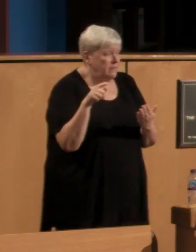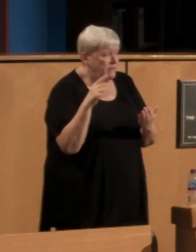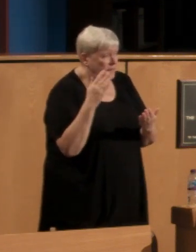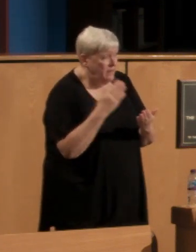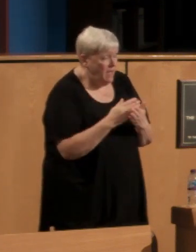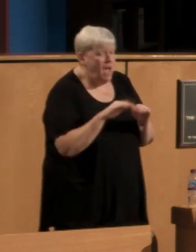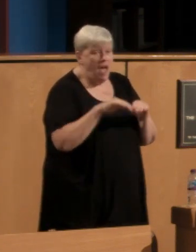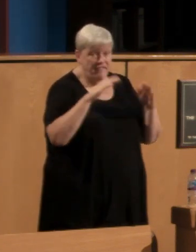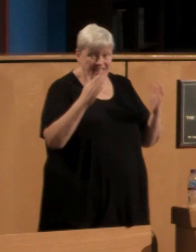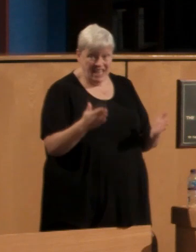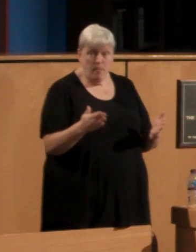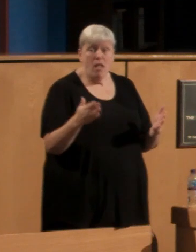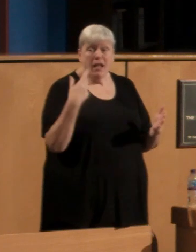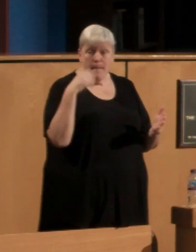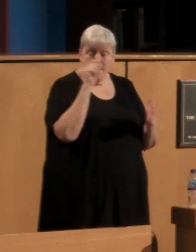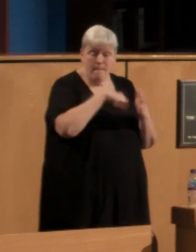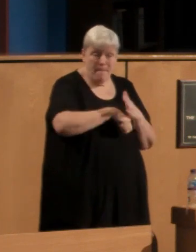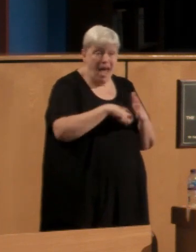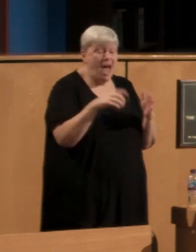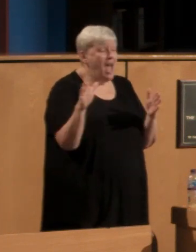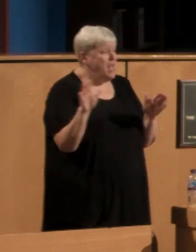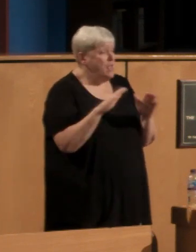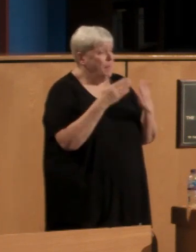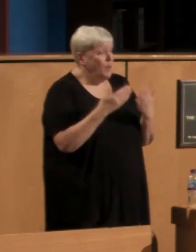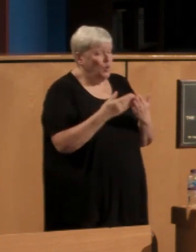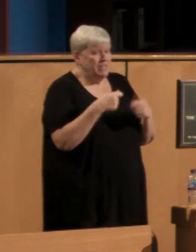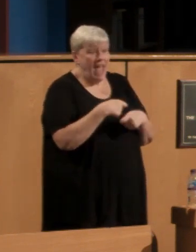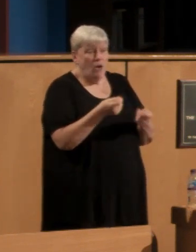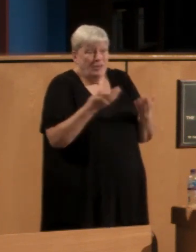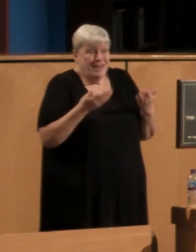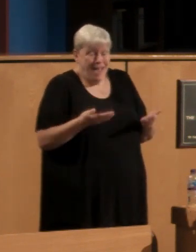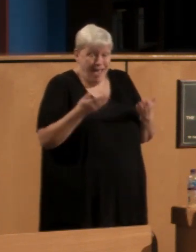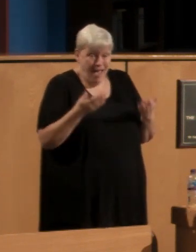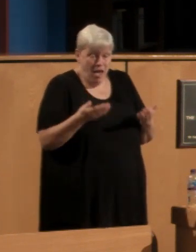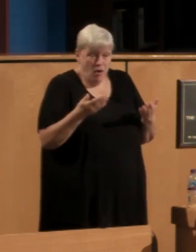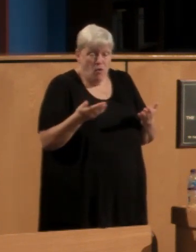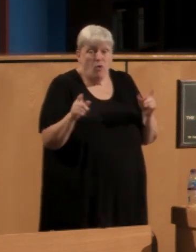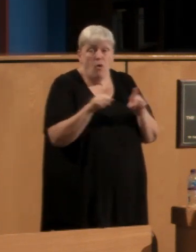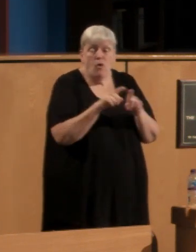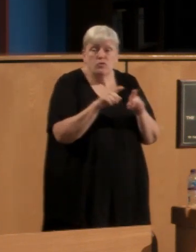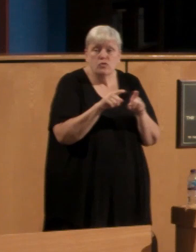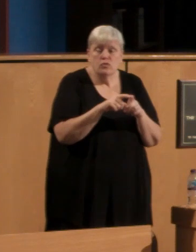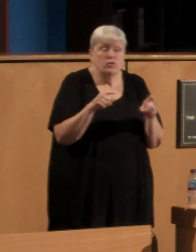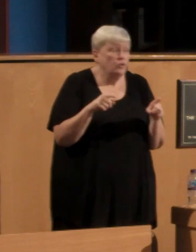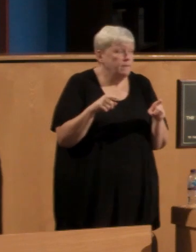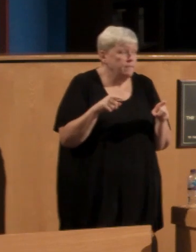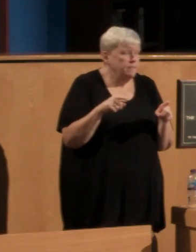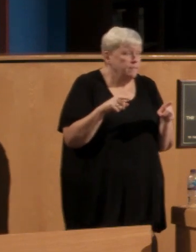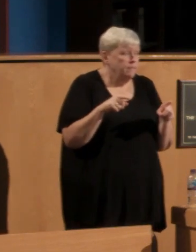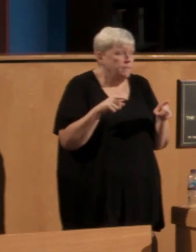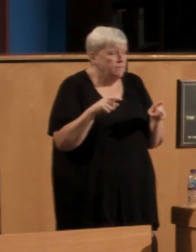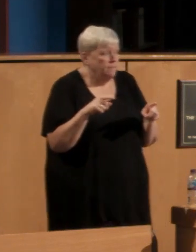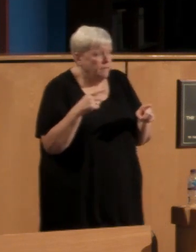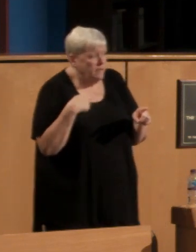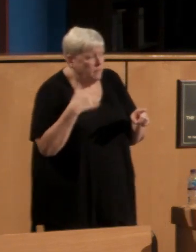set up there where you can purchase all of their currently out books. Additionally, they're doing a 15% off sale for the